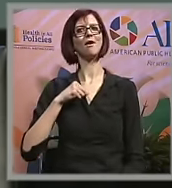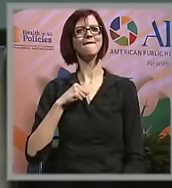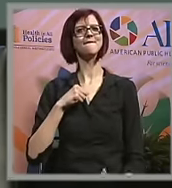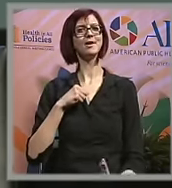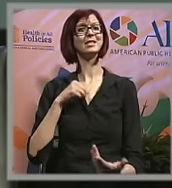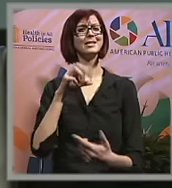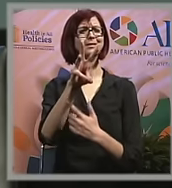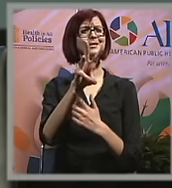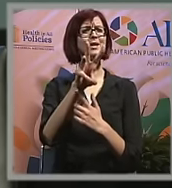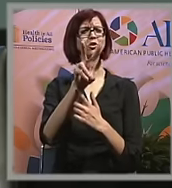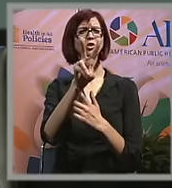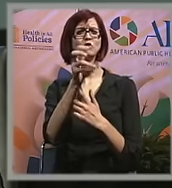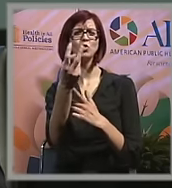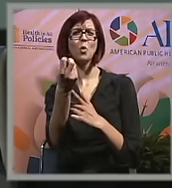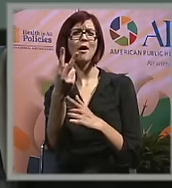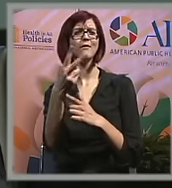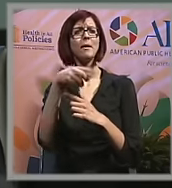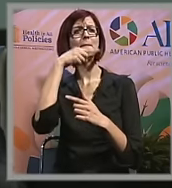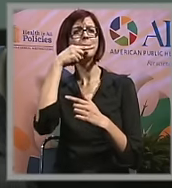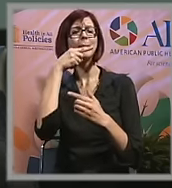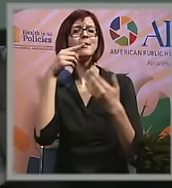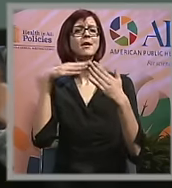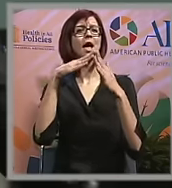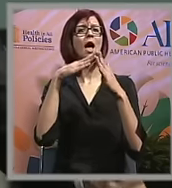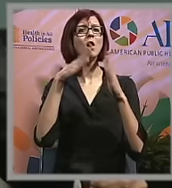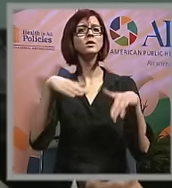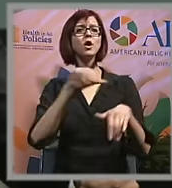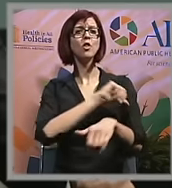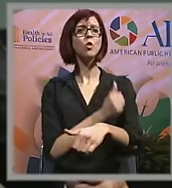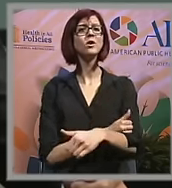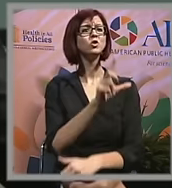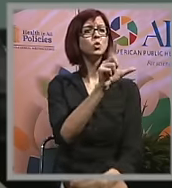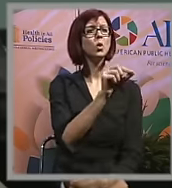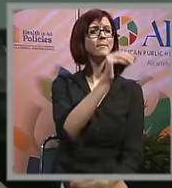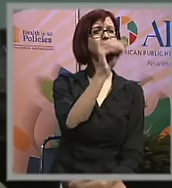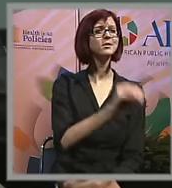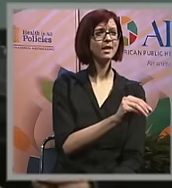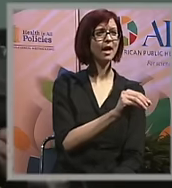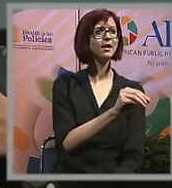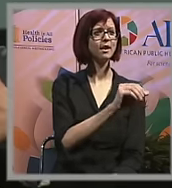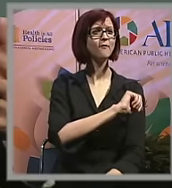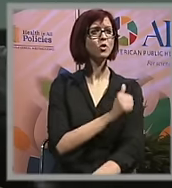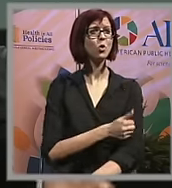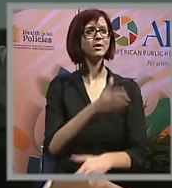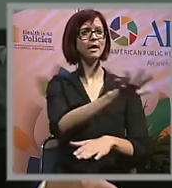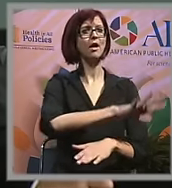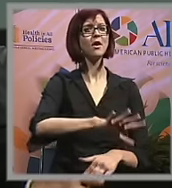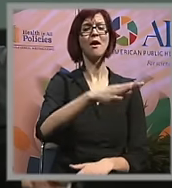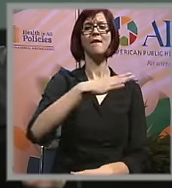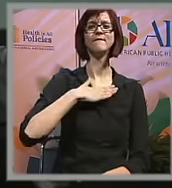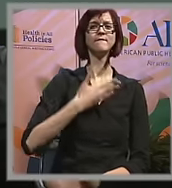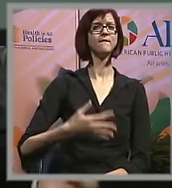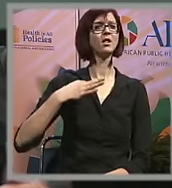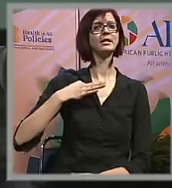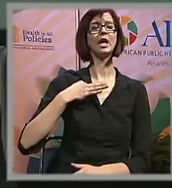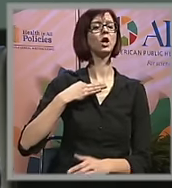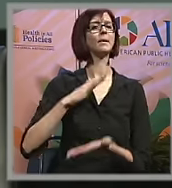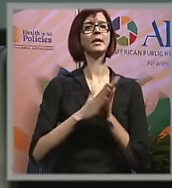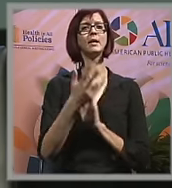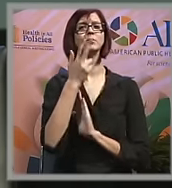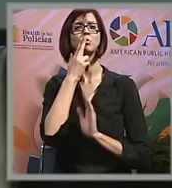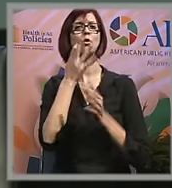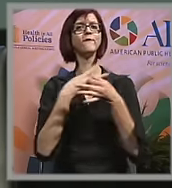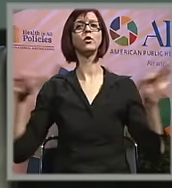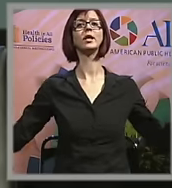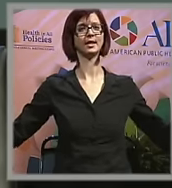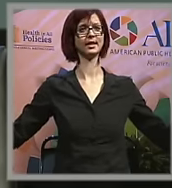that 612 public housing authorities, 20% of the public housing authorities out there, have voluntarily gone smoke-free.